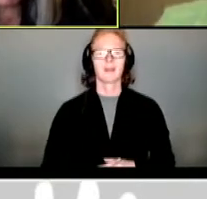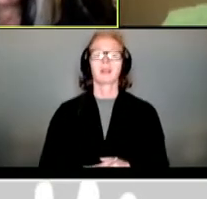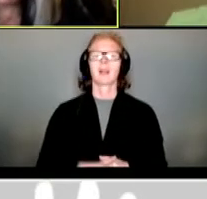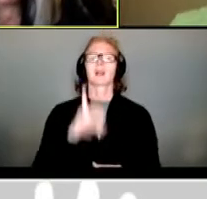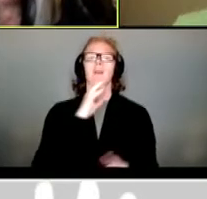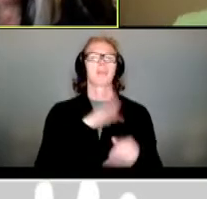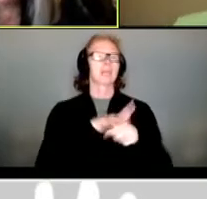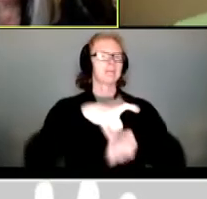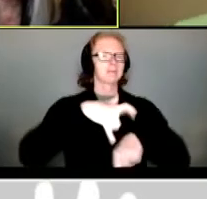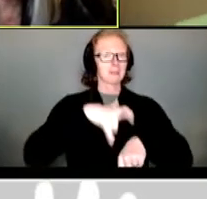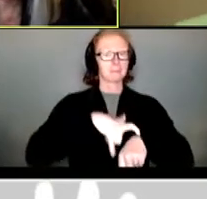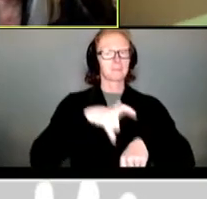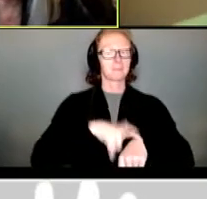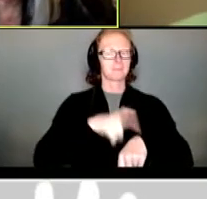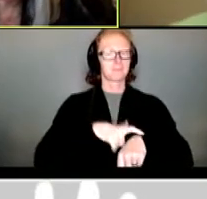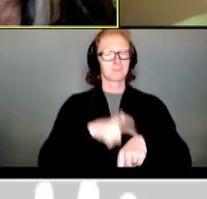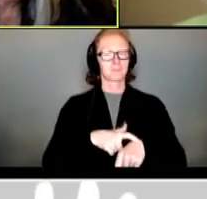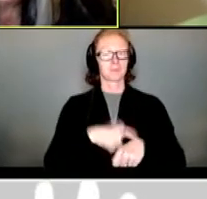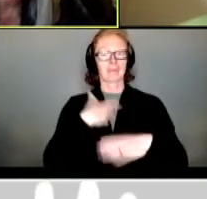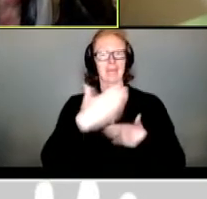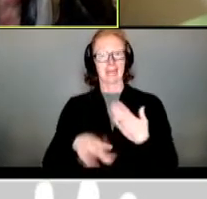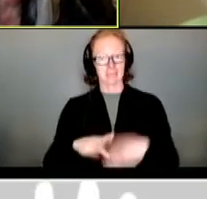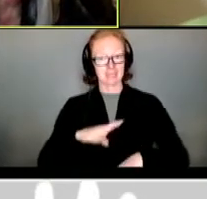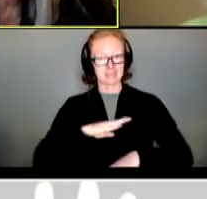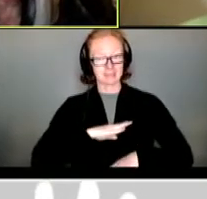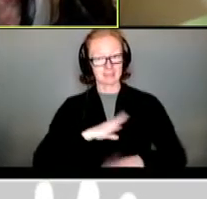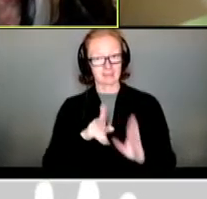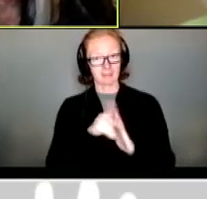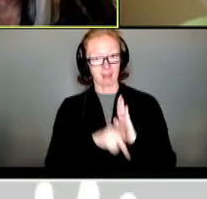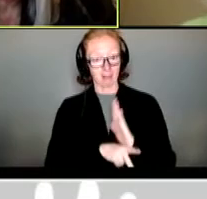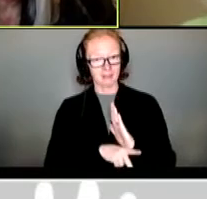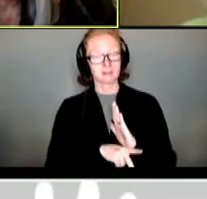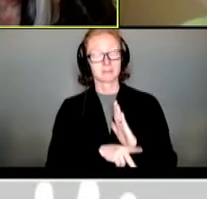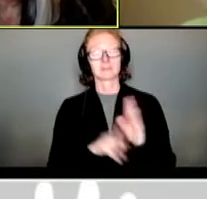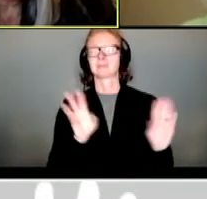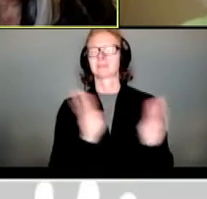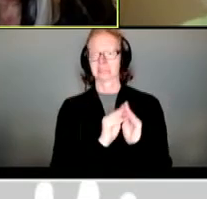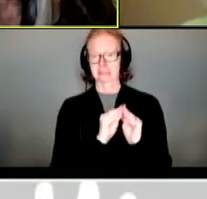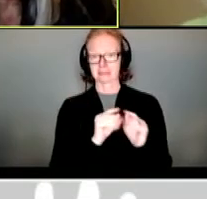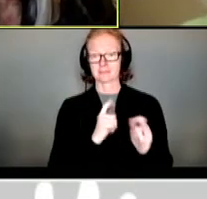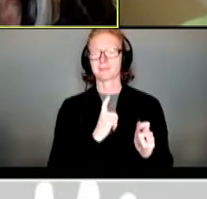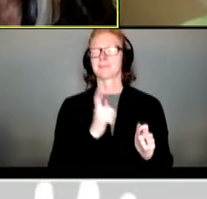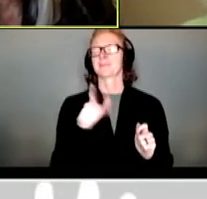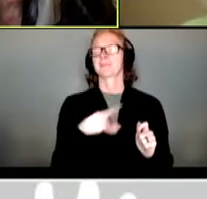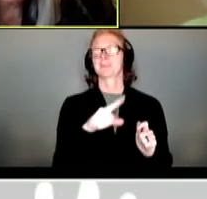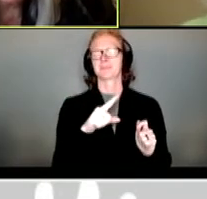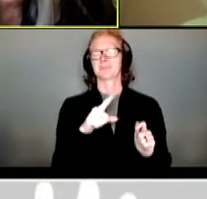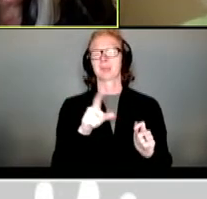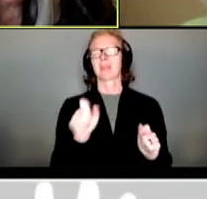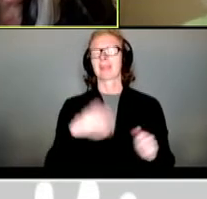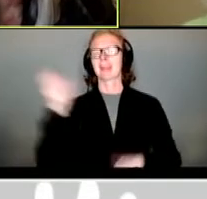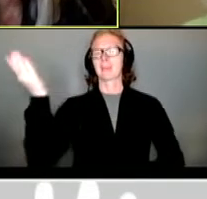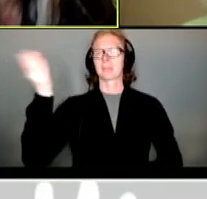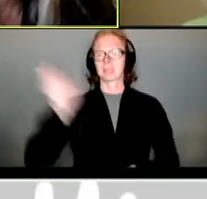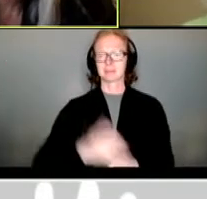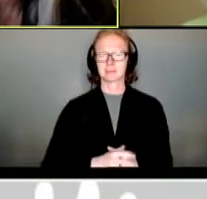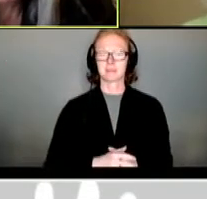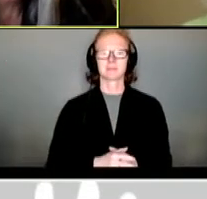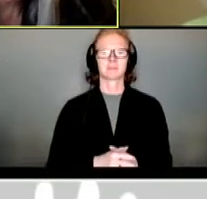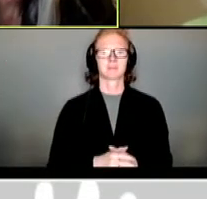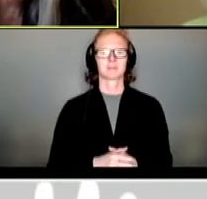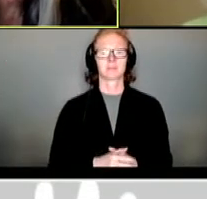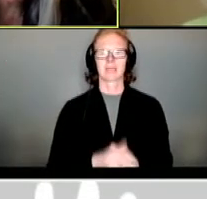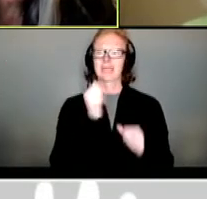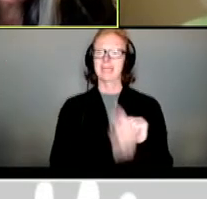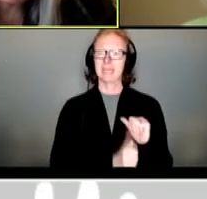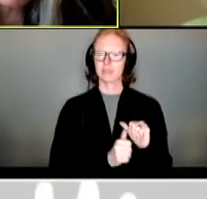time at our next Settlement and Policy Subcommittee for them to present and for community